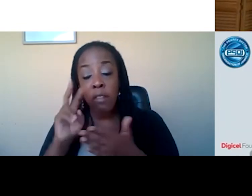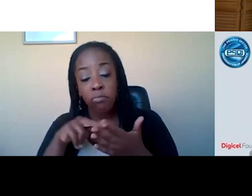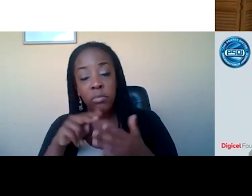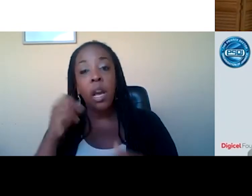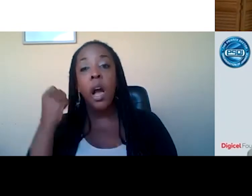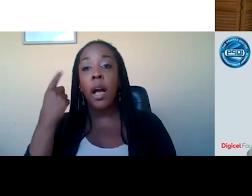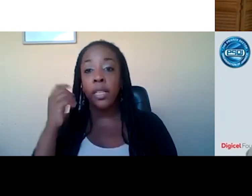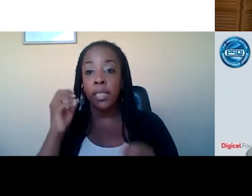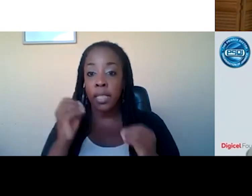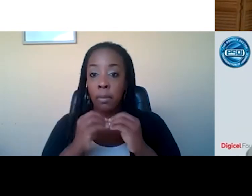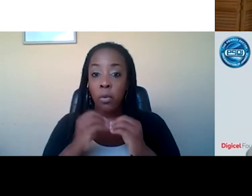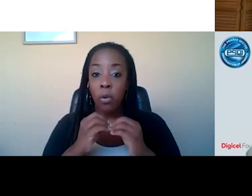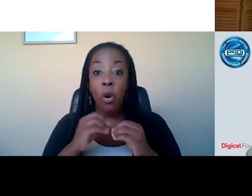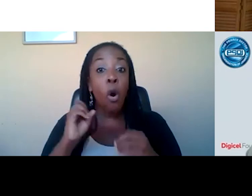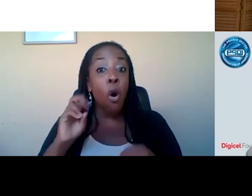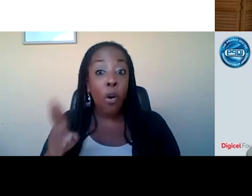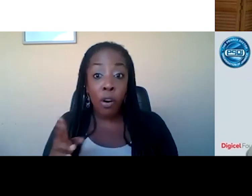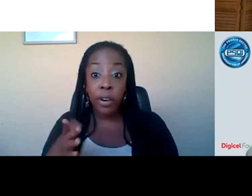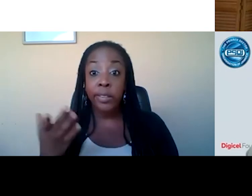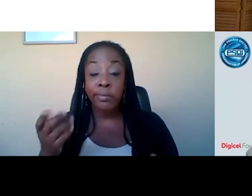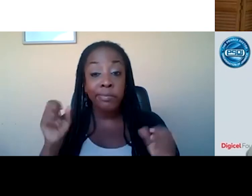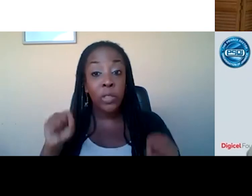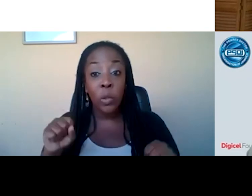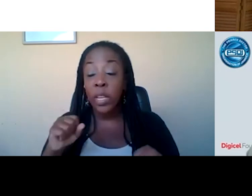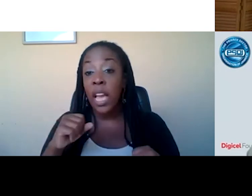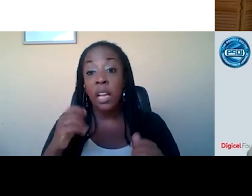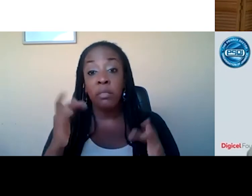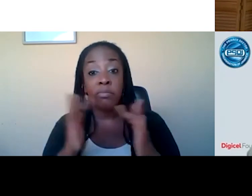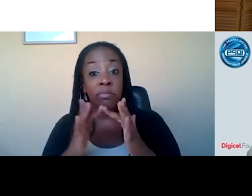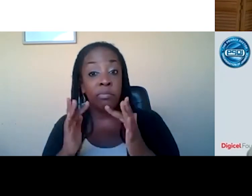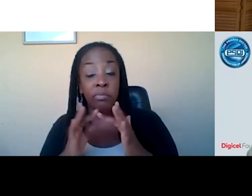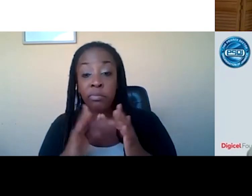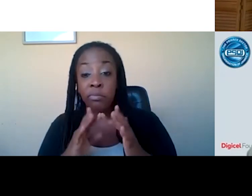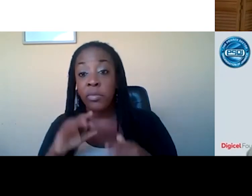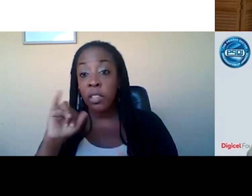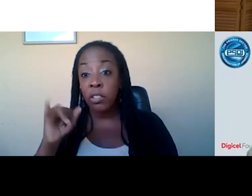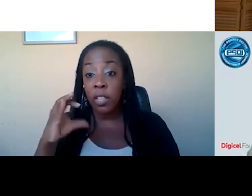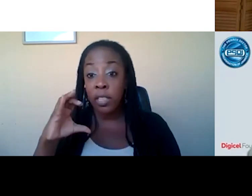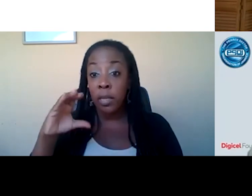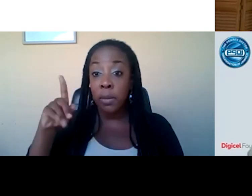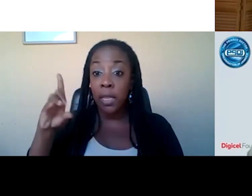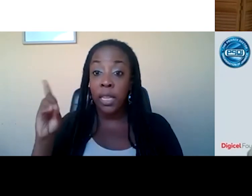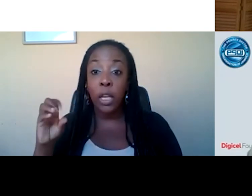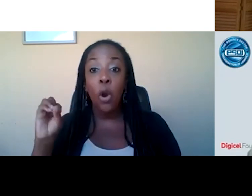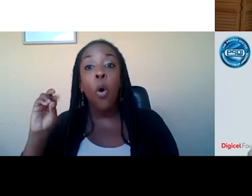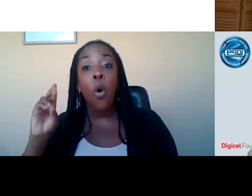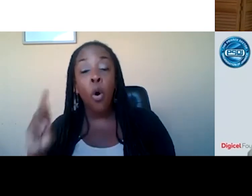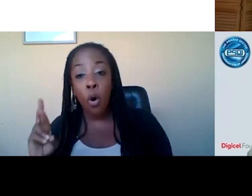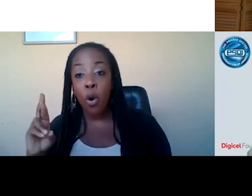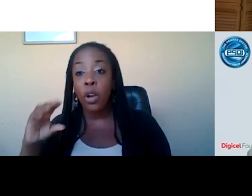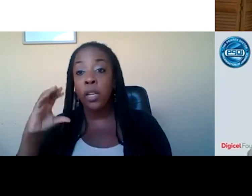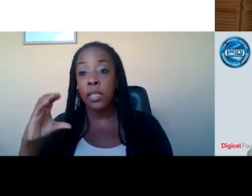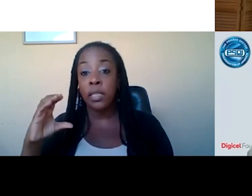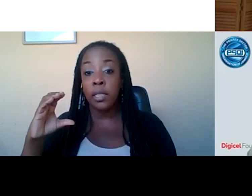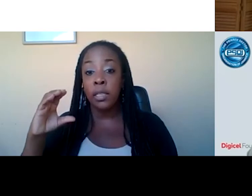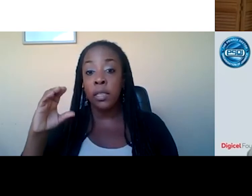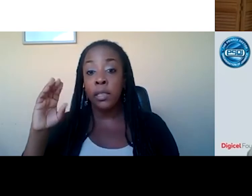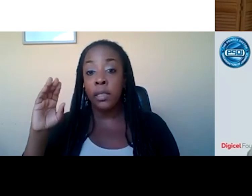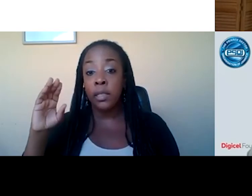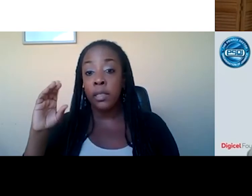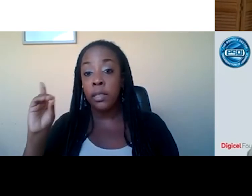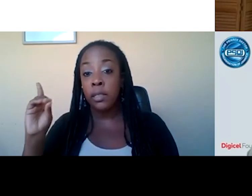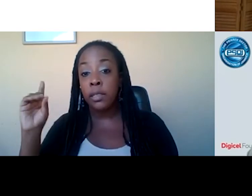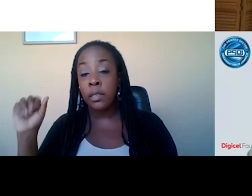can always reach out to the JCPD or the Combined Disabilities Association for assistance in crafting